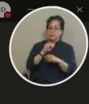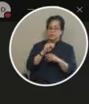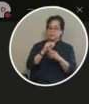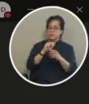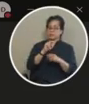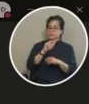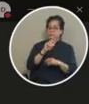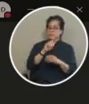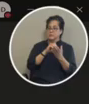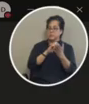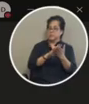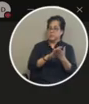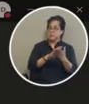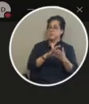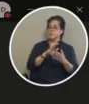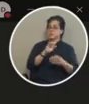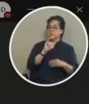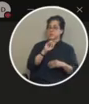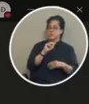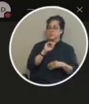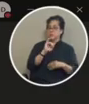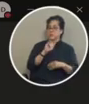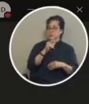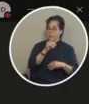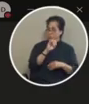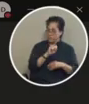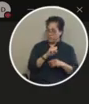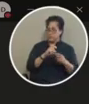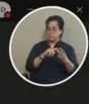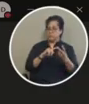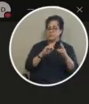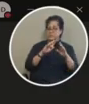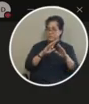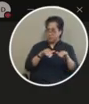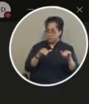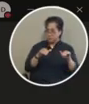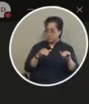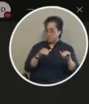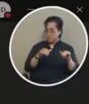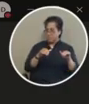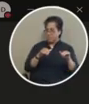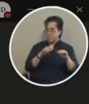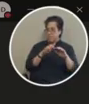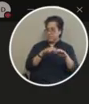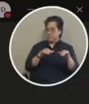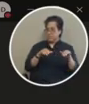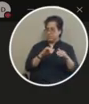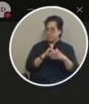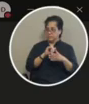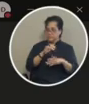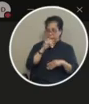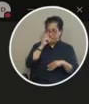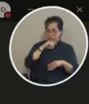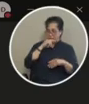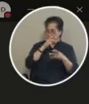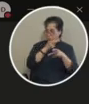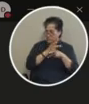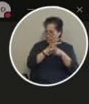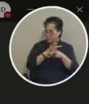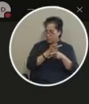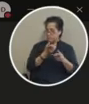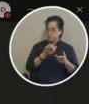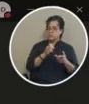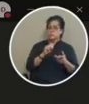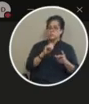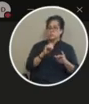undocumented immigrants and children who or foster care.